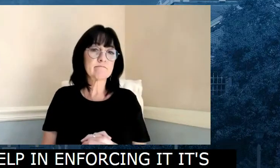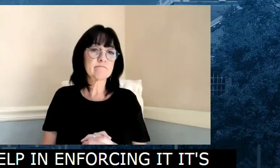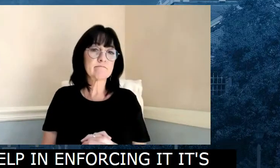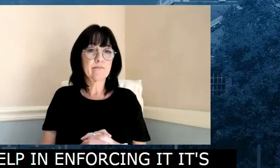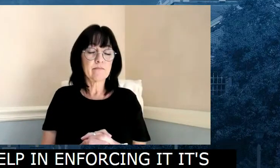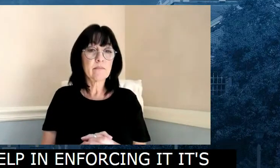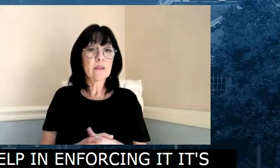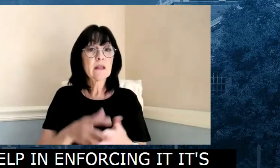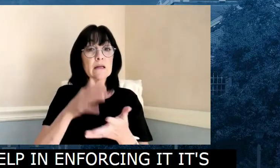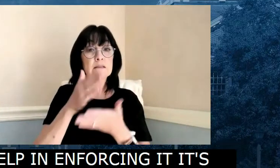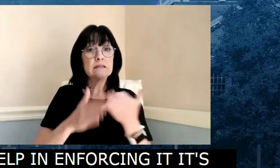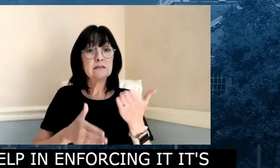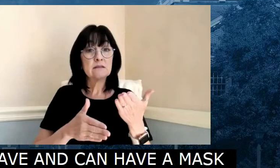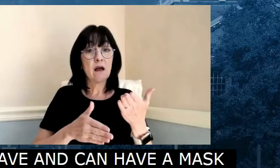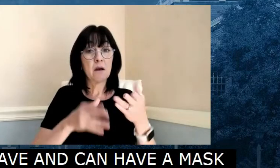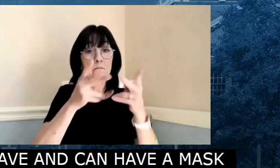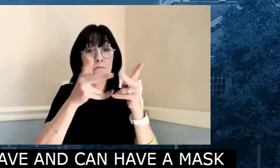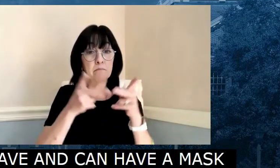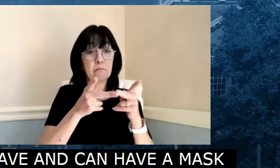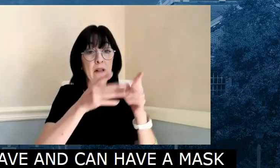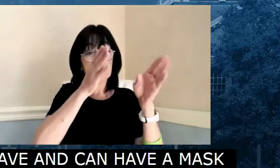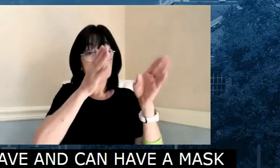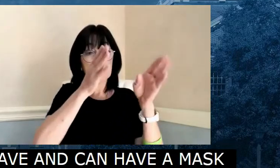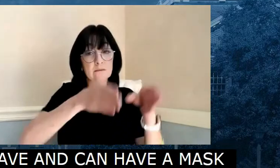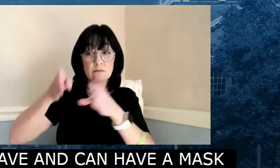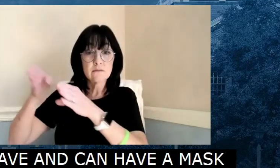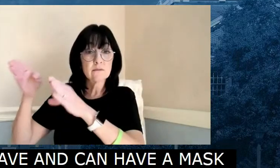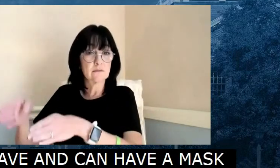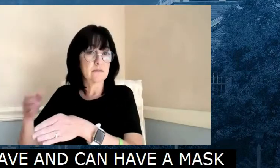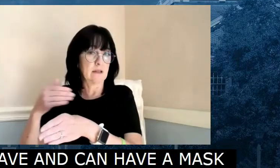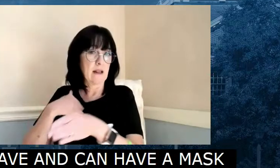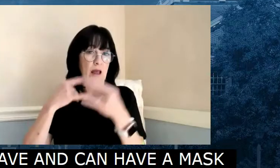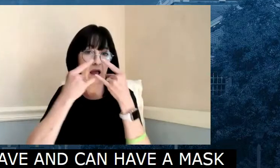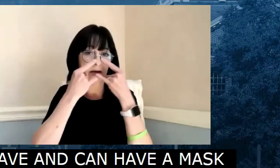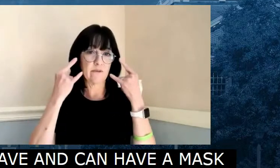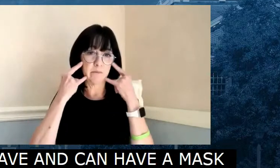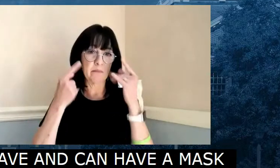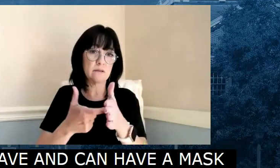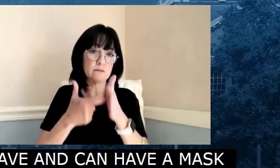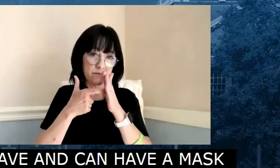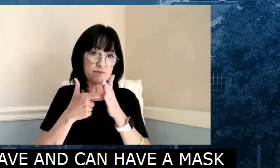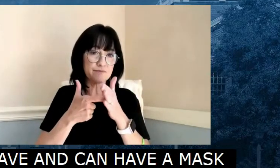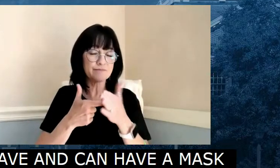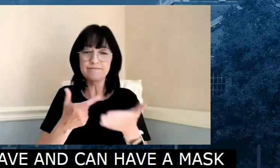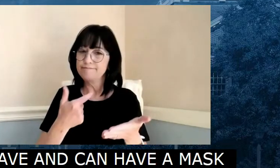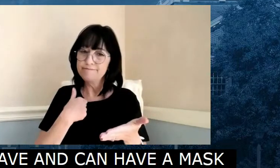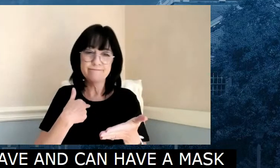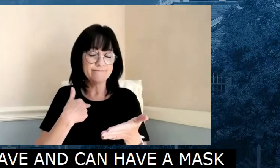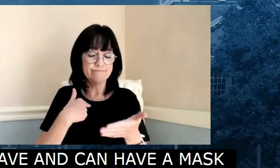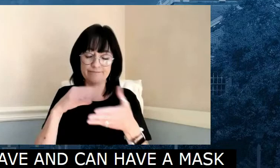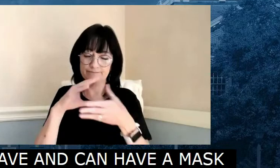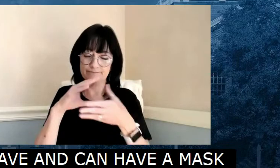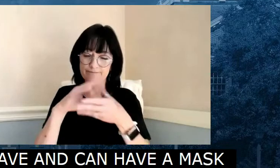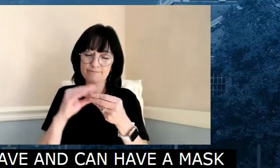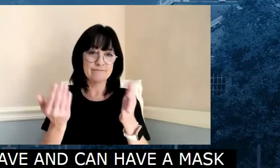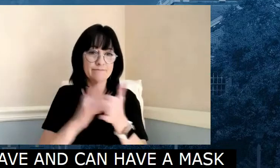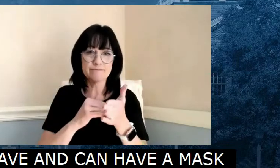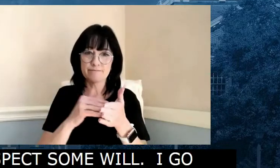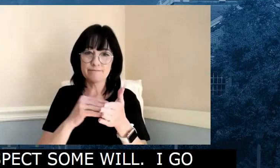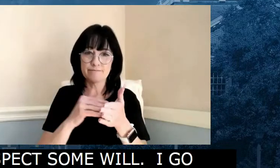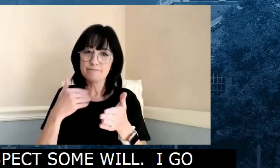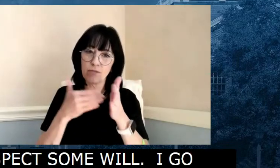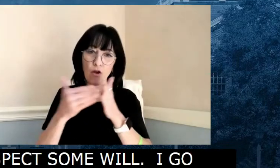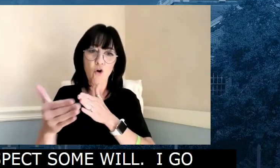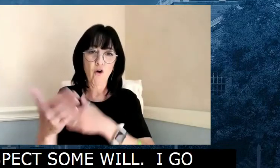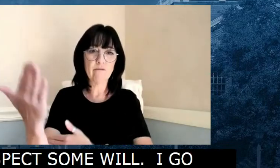I suspect that some will. I mention all the time, I go into the Wawa as many mornings